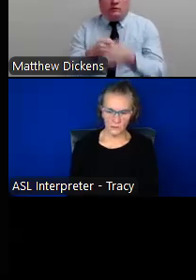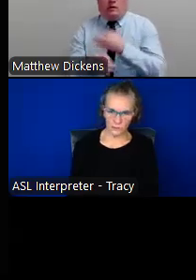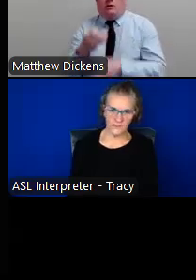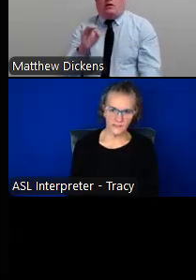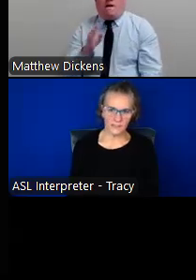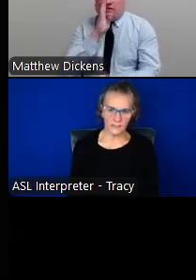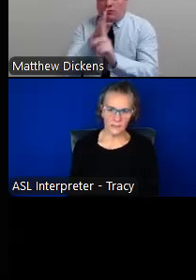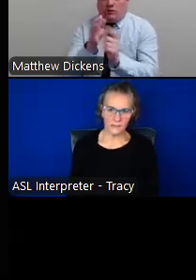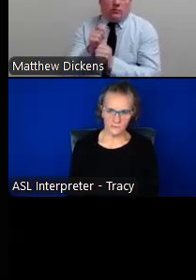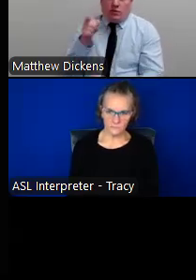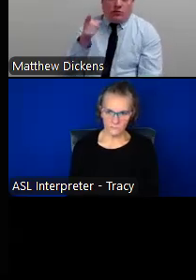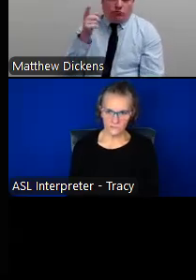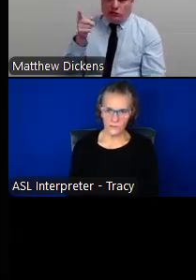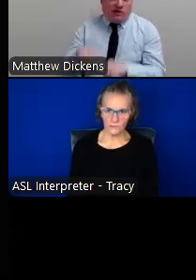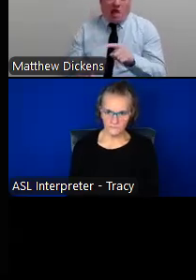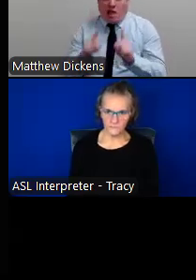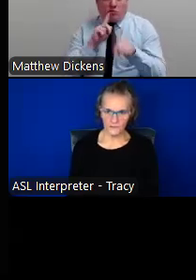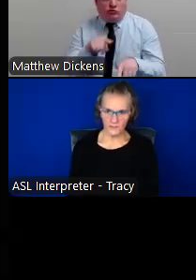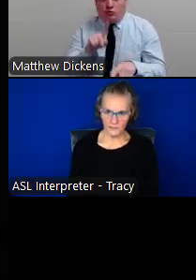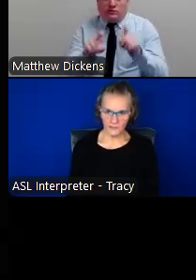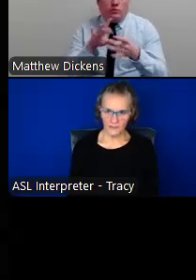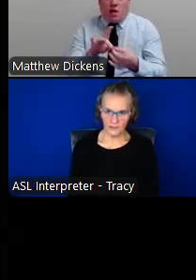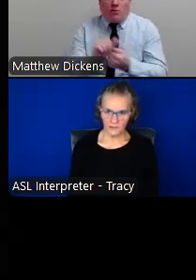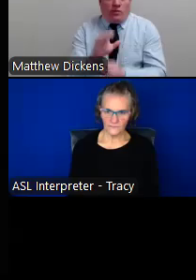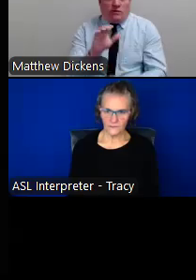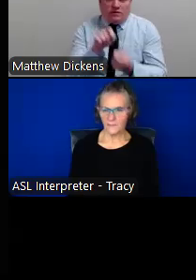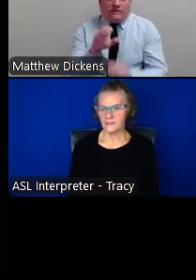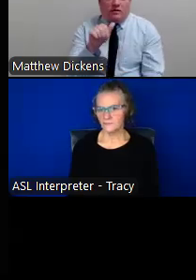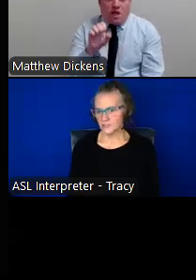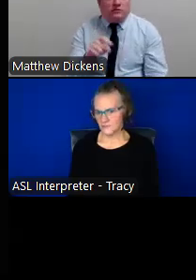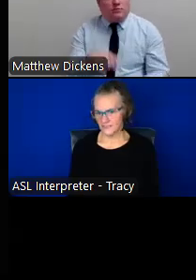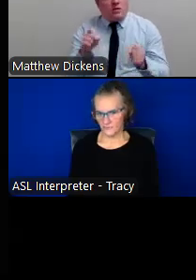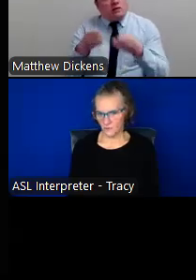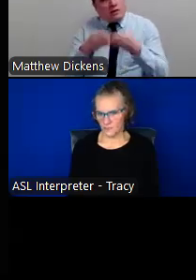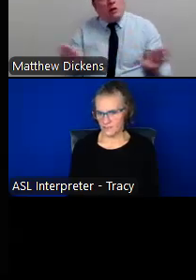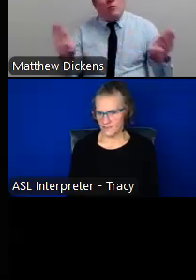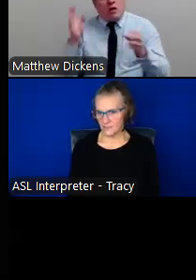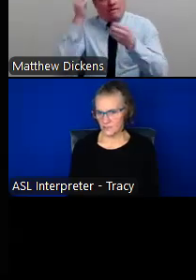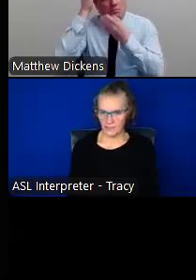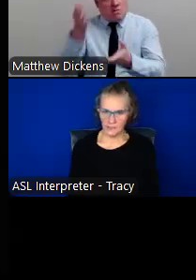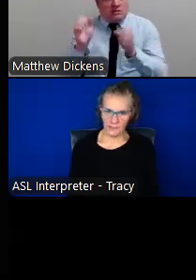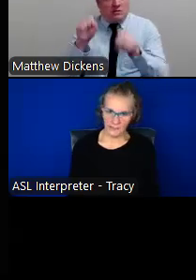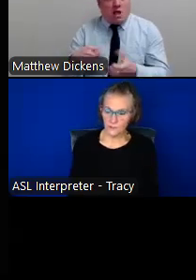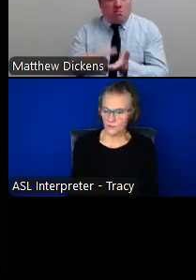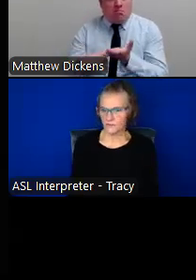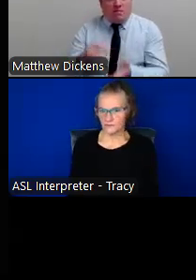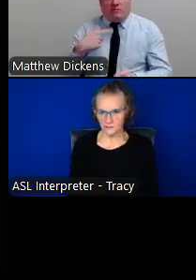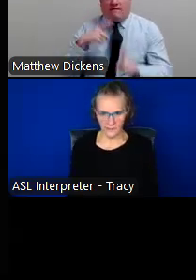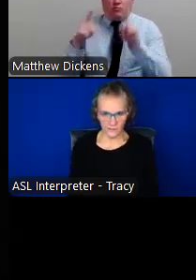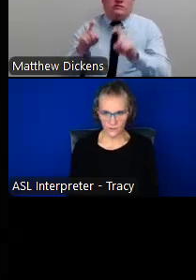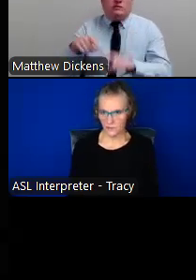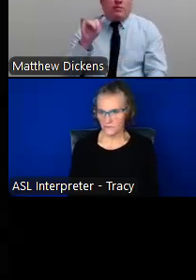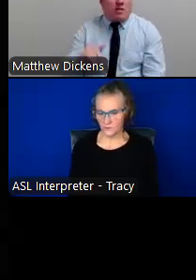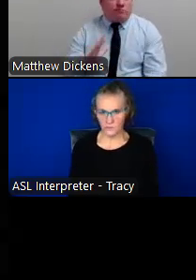than in the group setting. So, if there might be some very specific questions that she cannot answer given